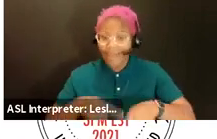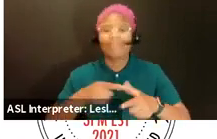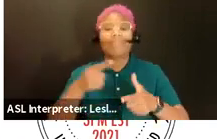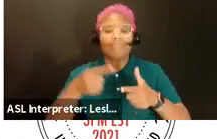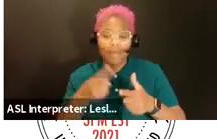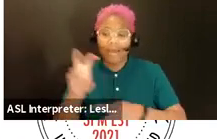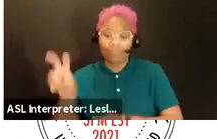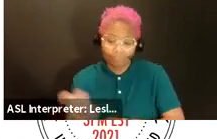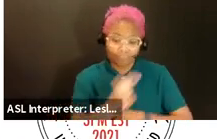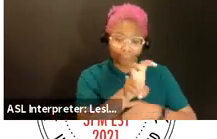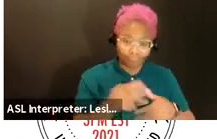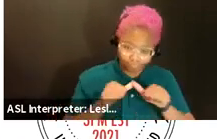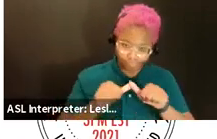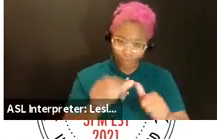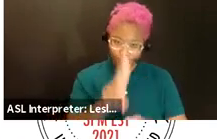A